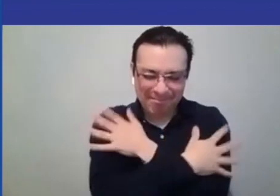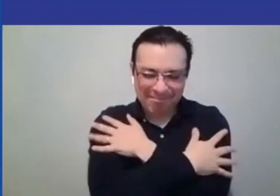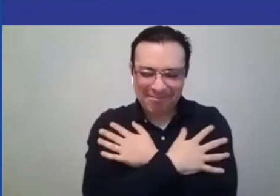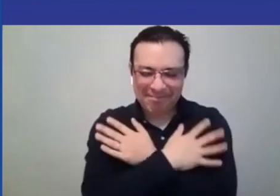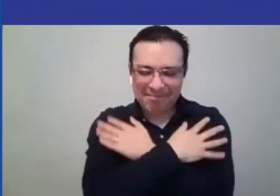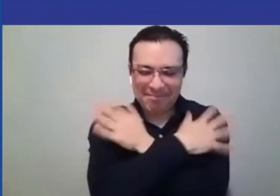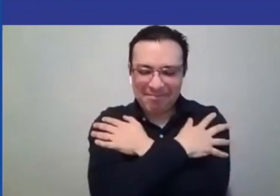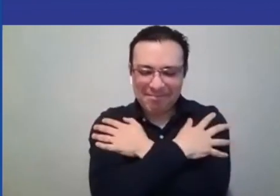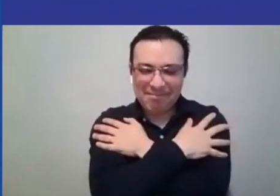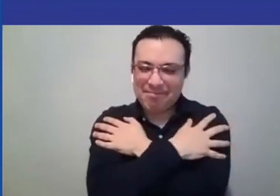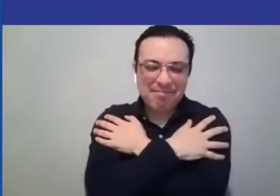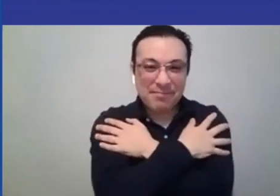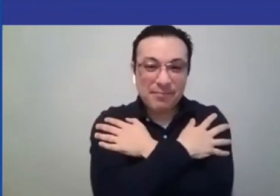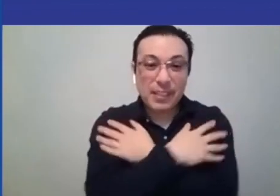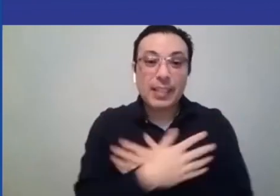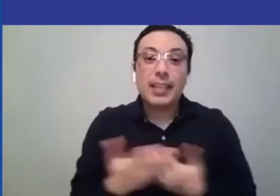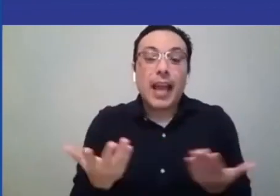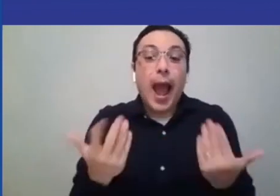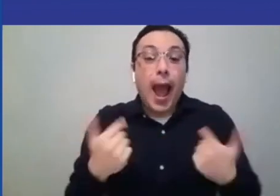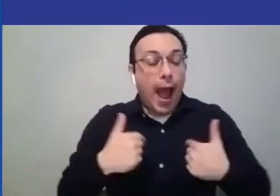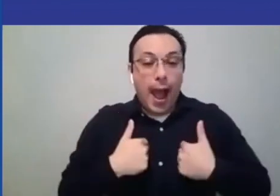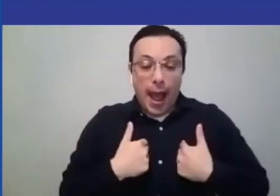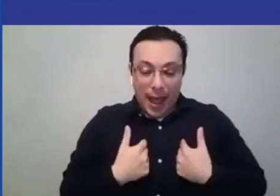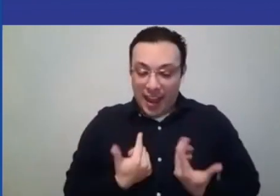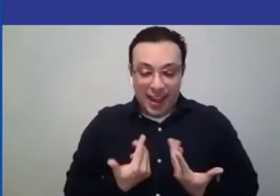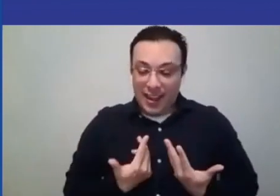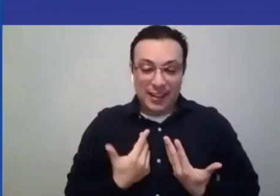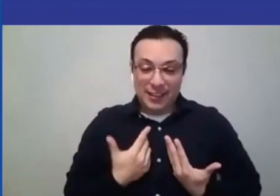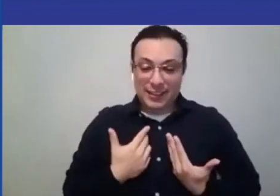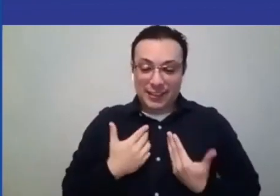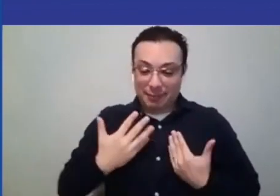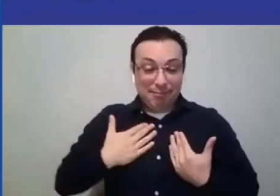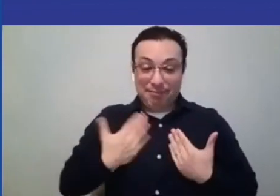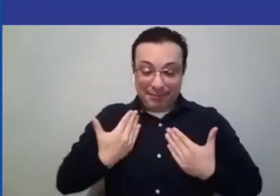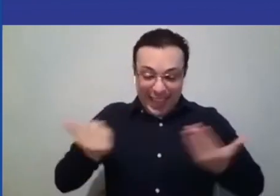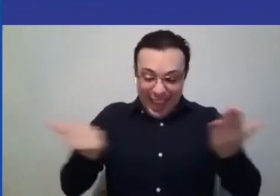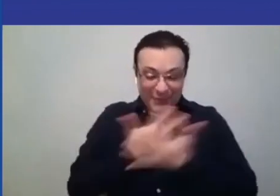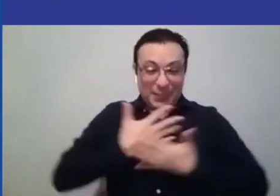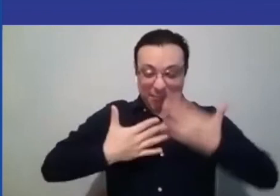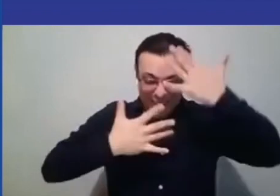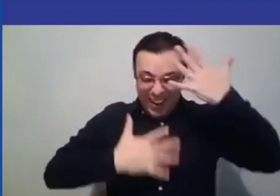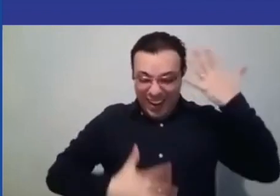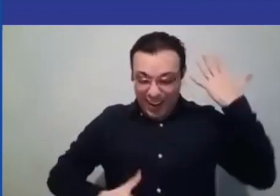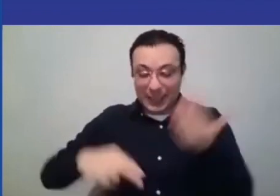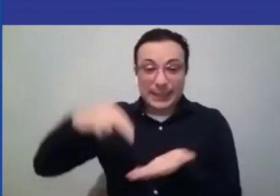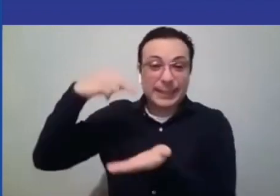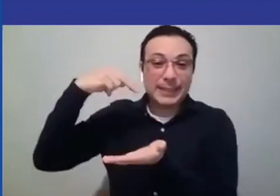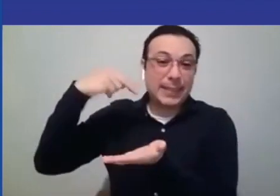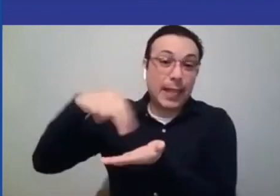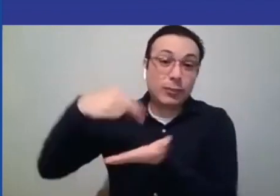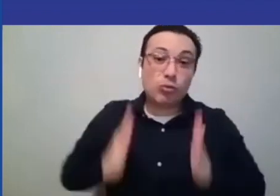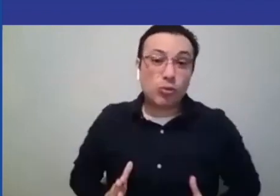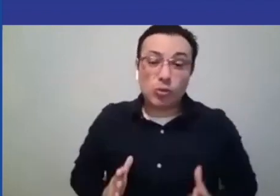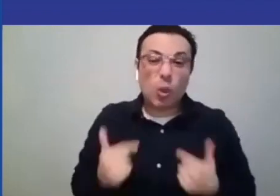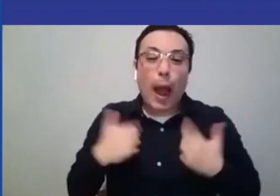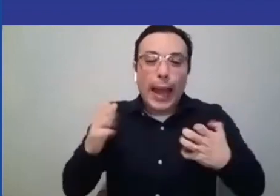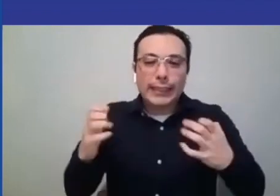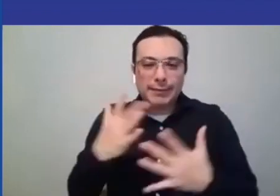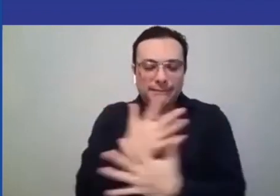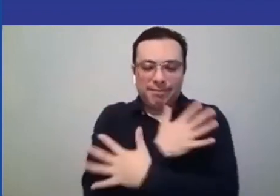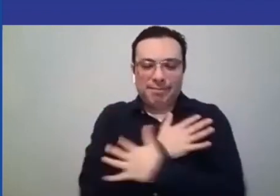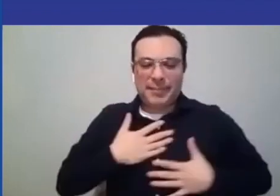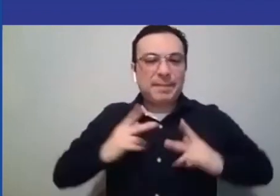I want to hug. I want to hug. I want to touch, my dance arm in my